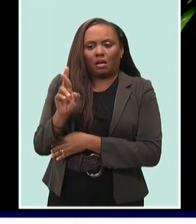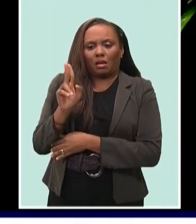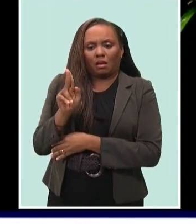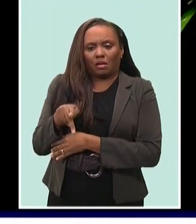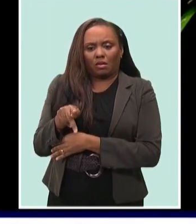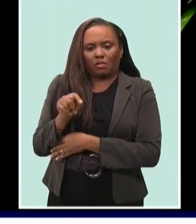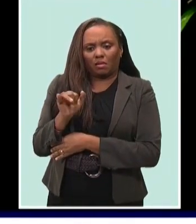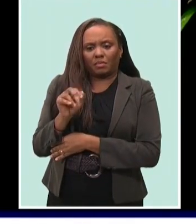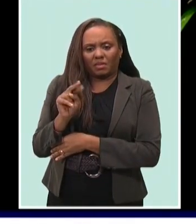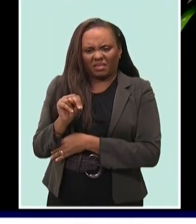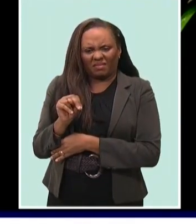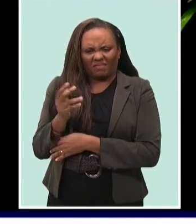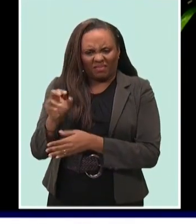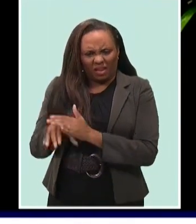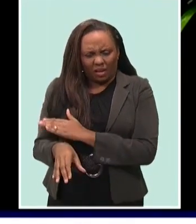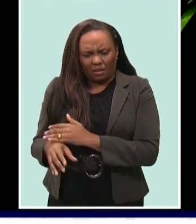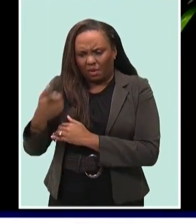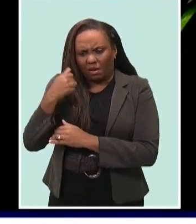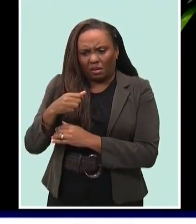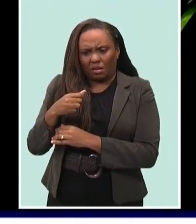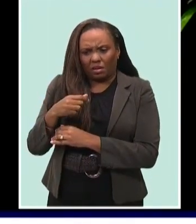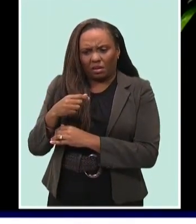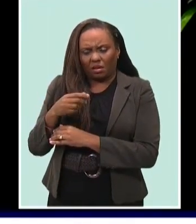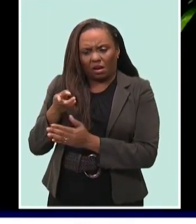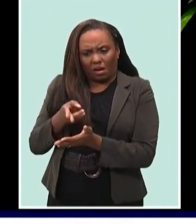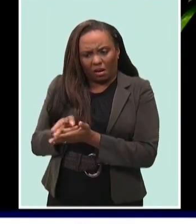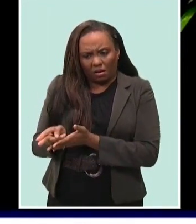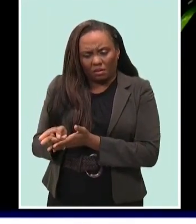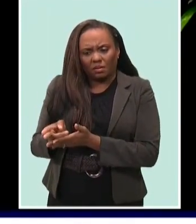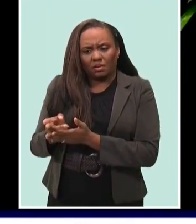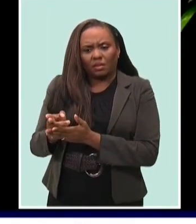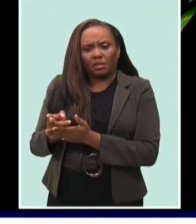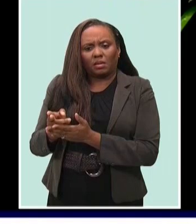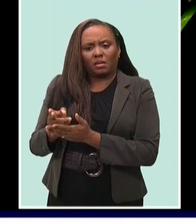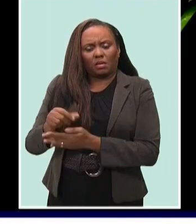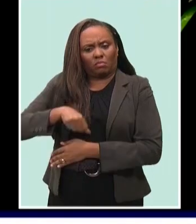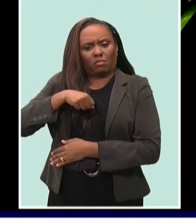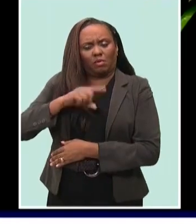that's important because honesty and integrity is for us one of our main core values.